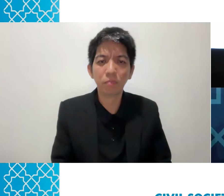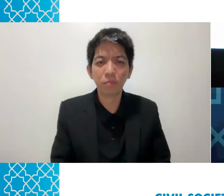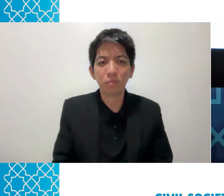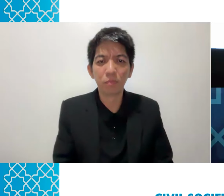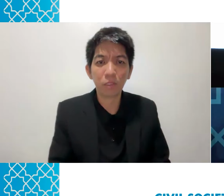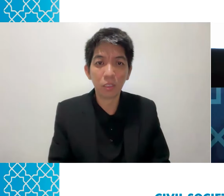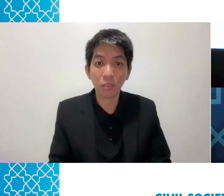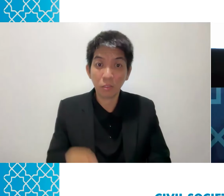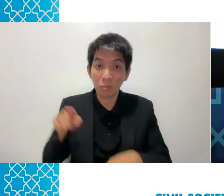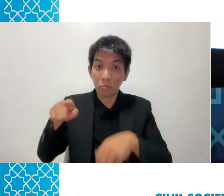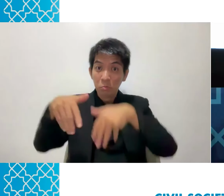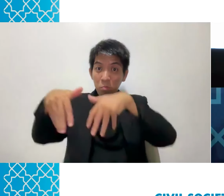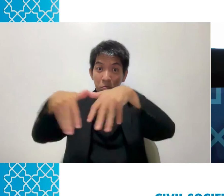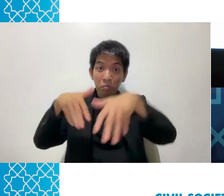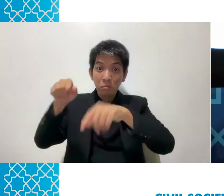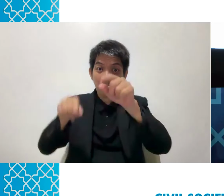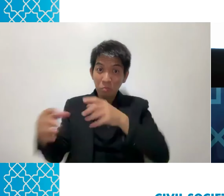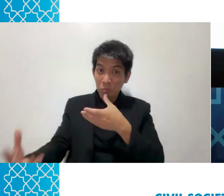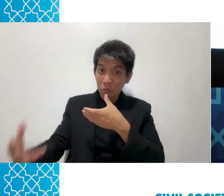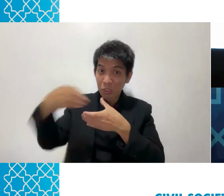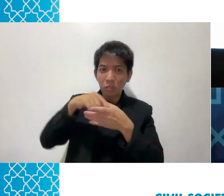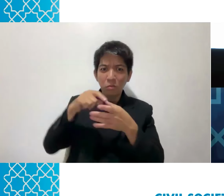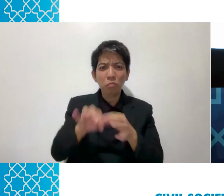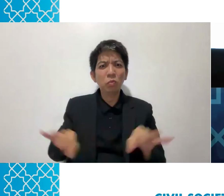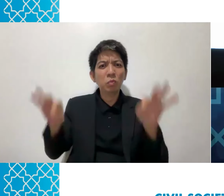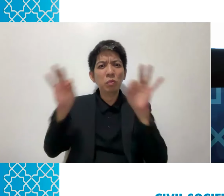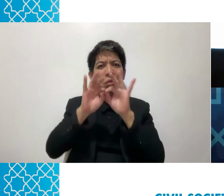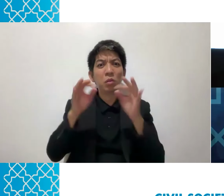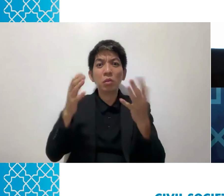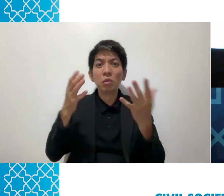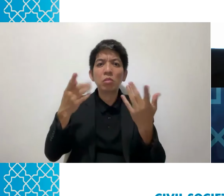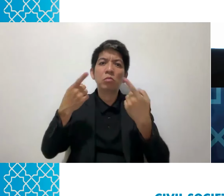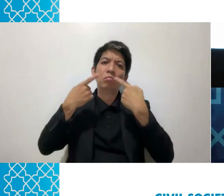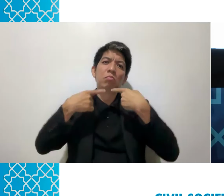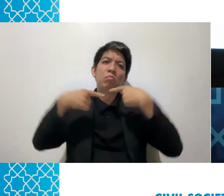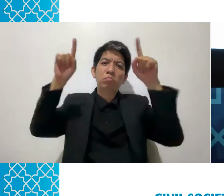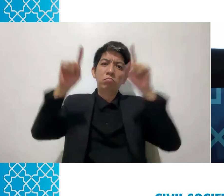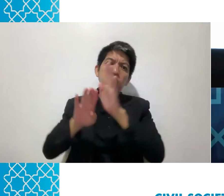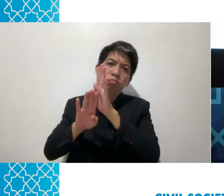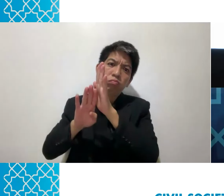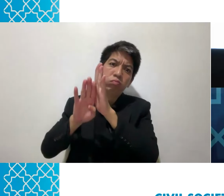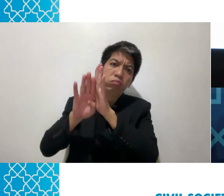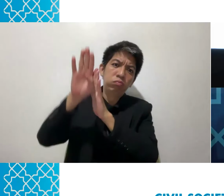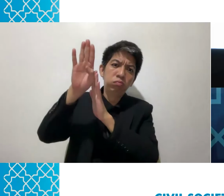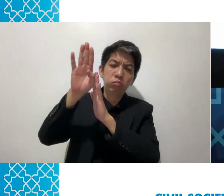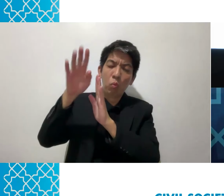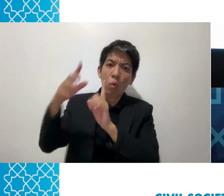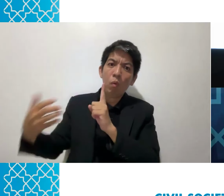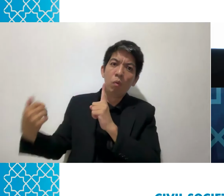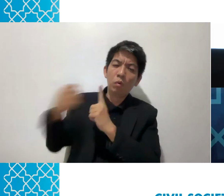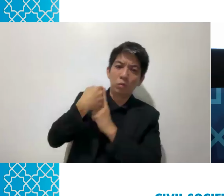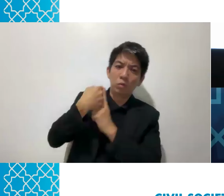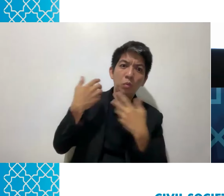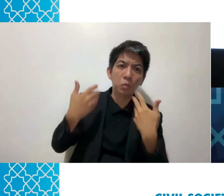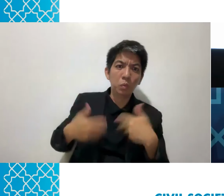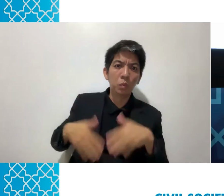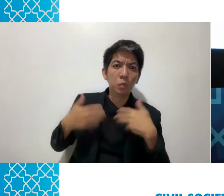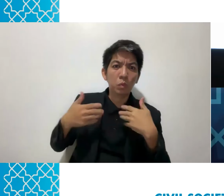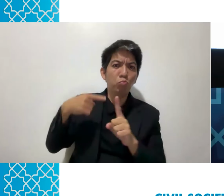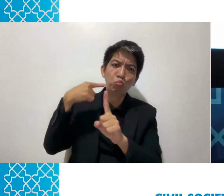impactful and sustainable and effective development. And youth would have valuable perspectives when we talk